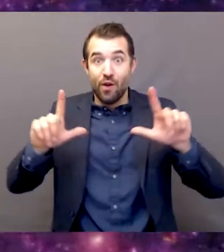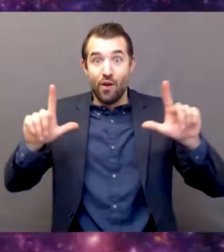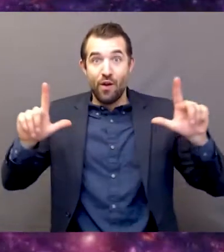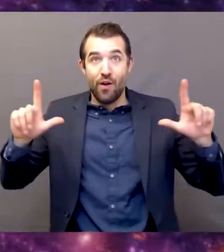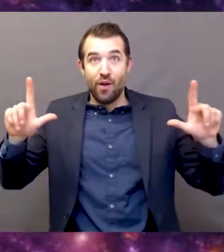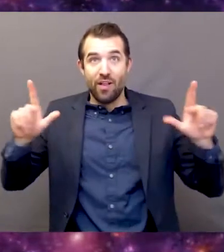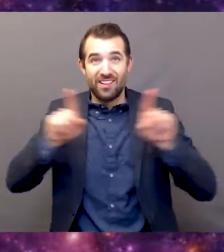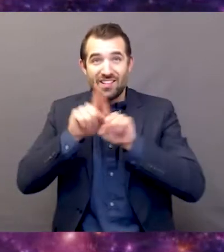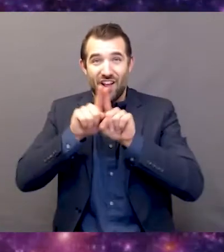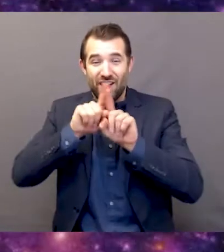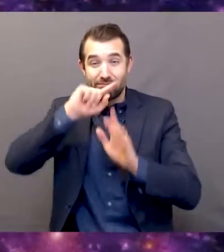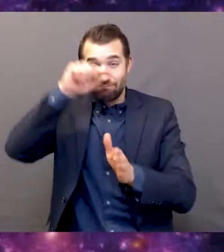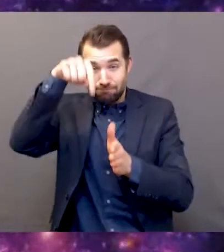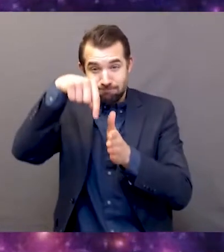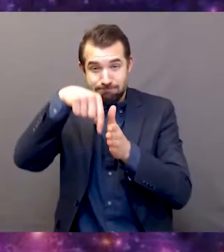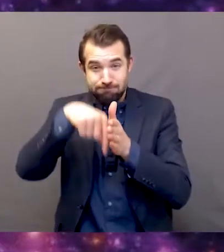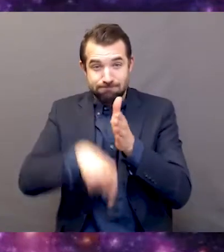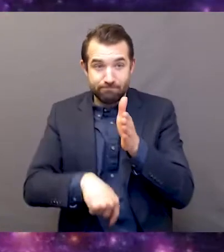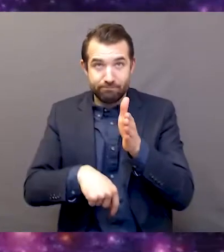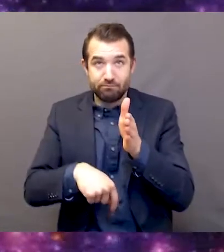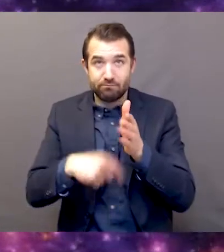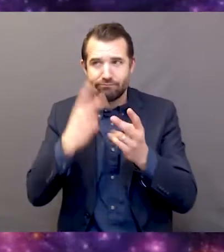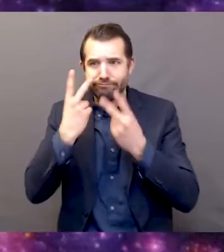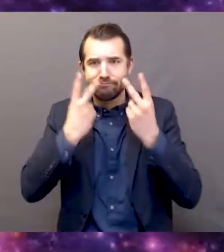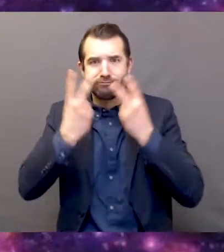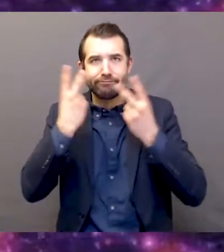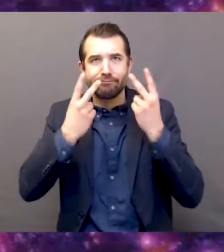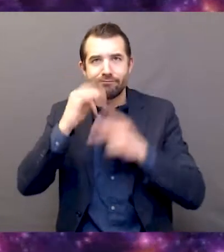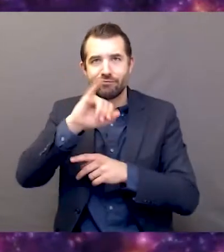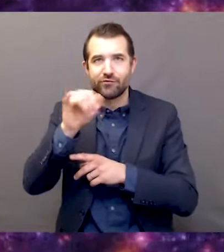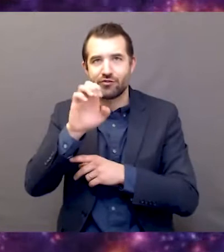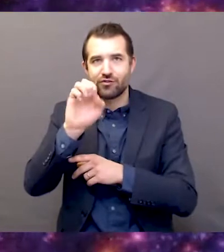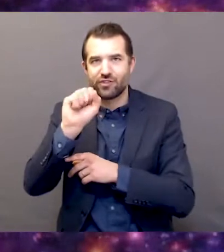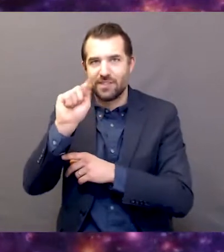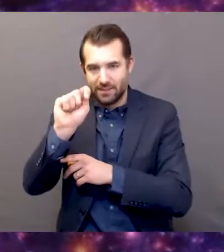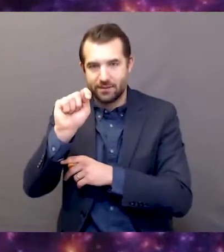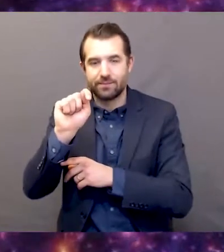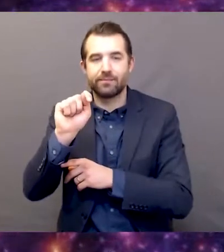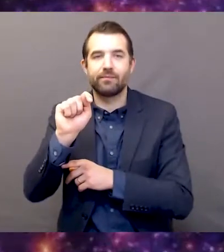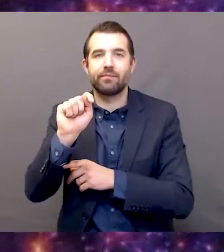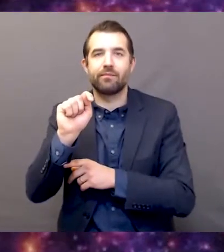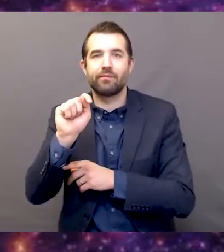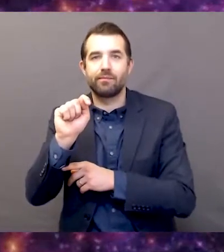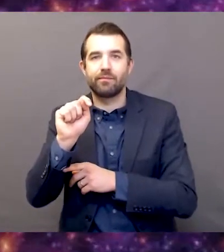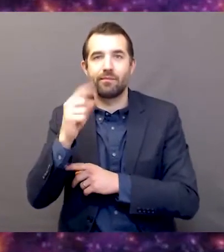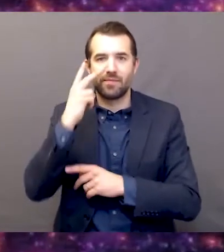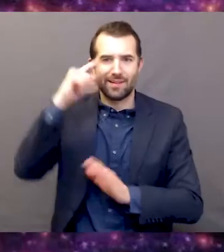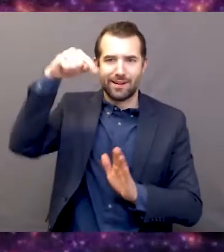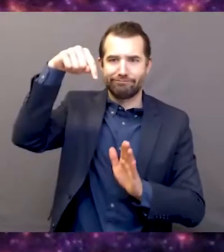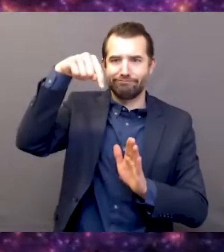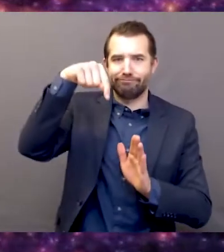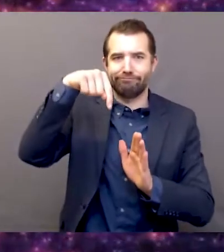stars. Going in deeper, you can begin to see the jet. This is the optical jet here. We're going in a little bit further. We can